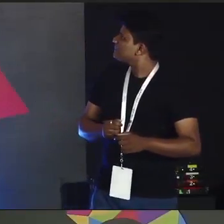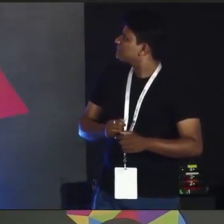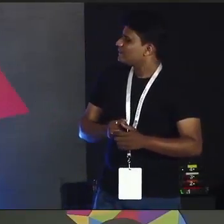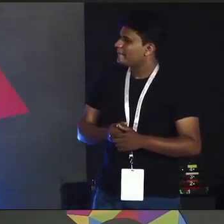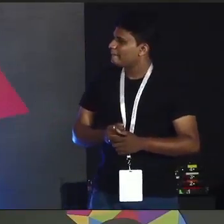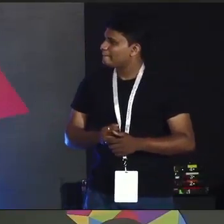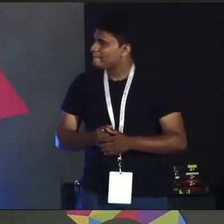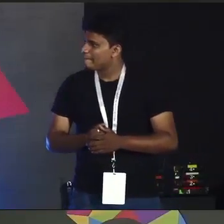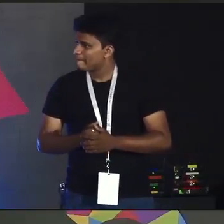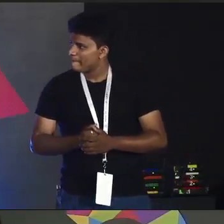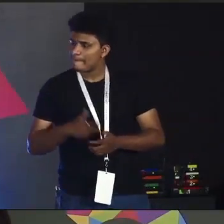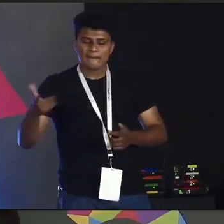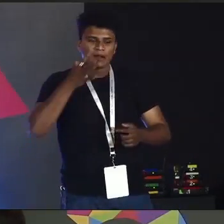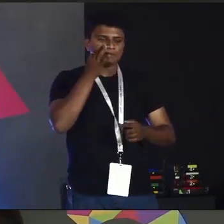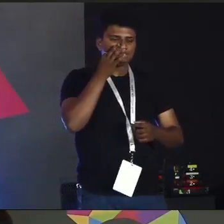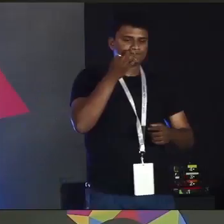My important issue for today.